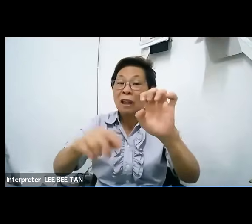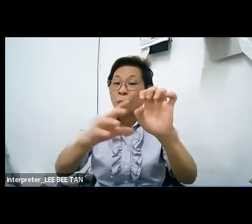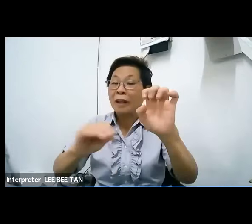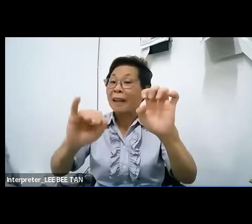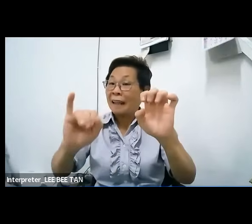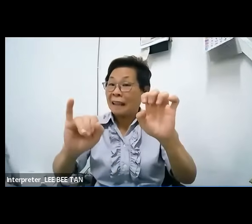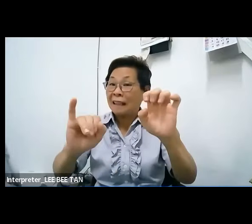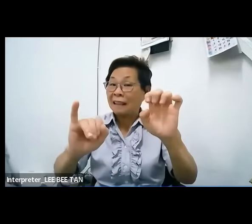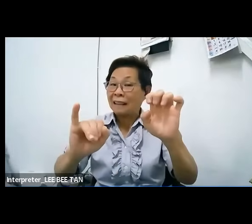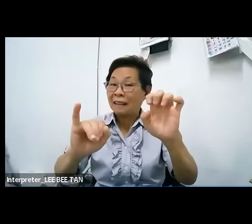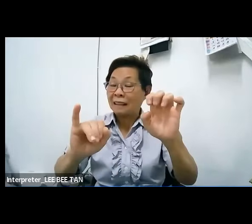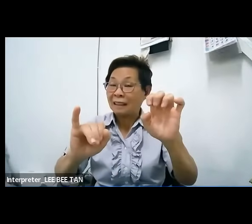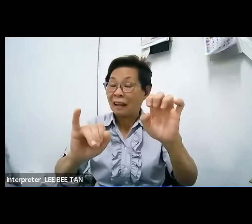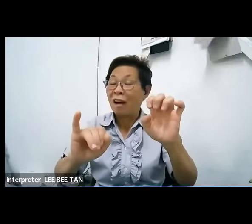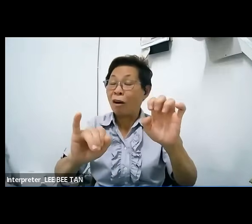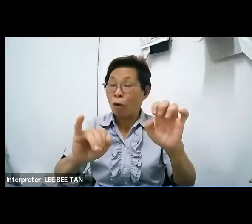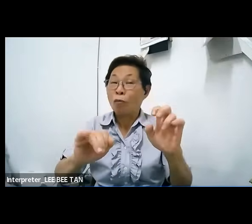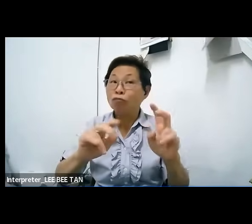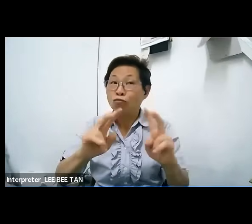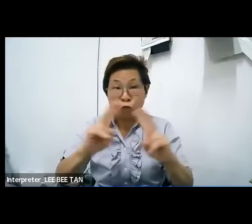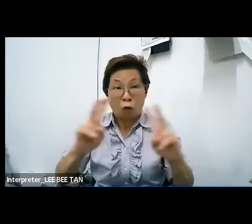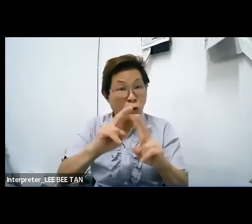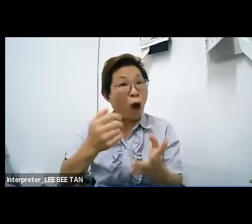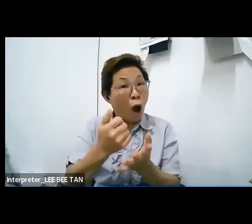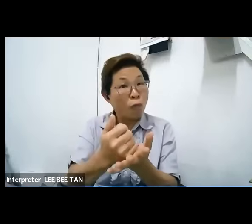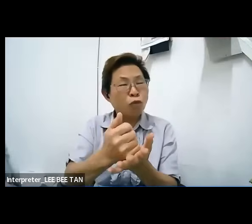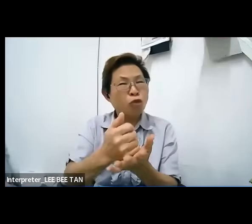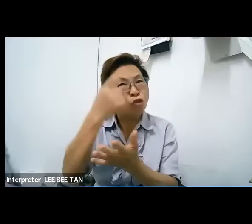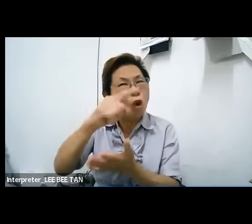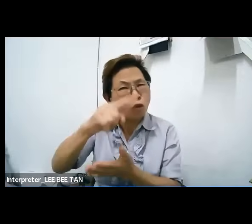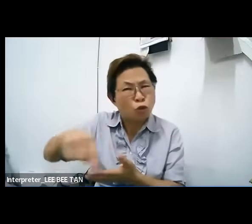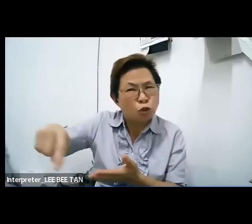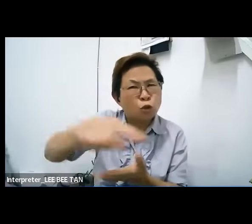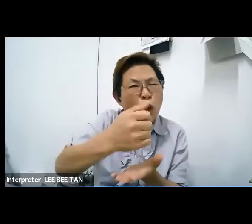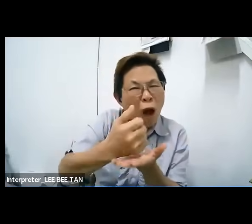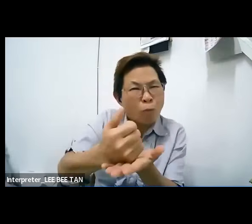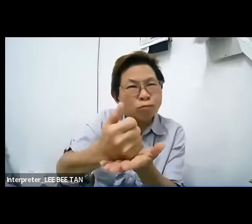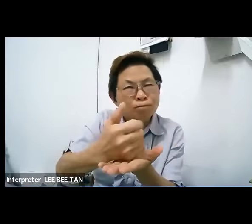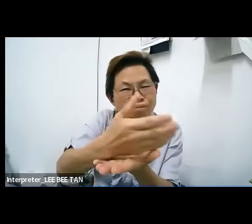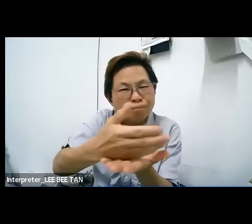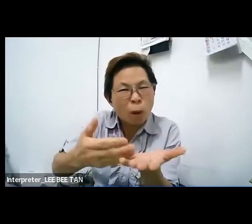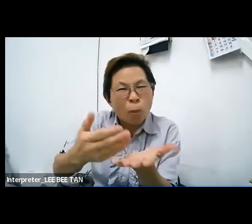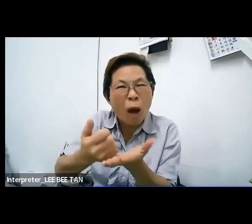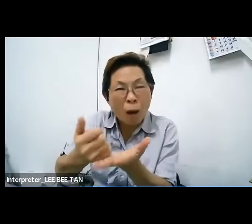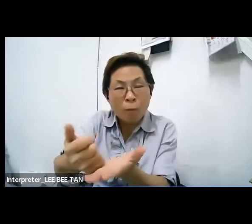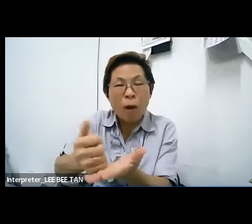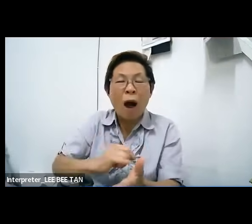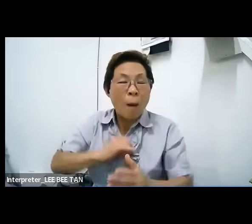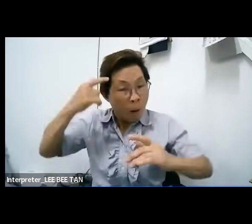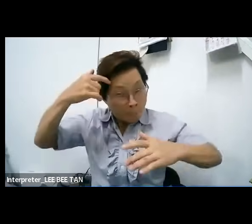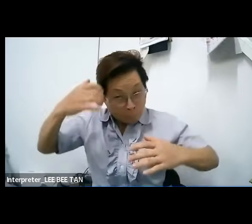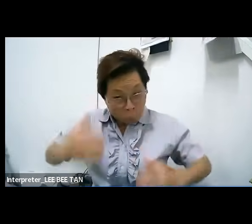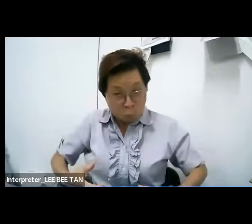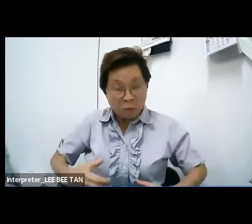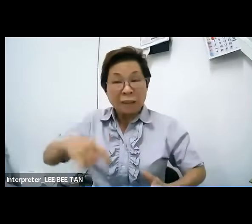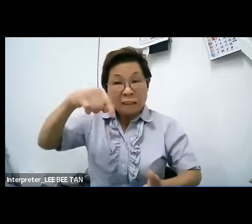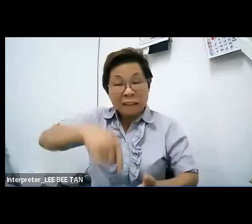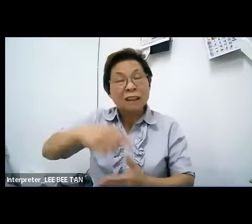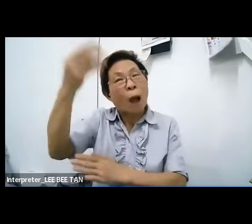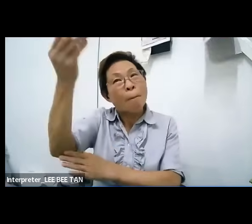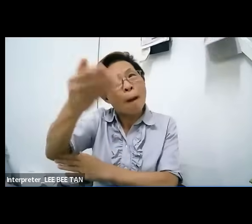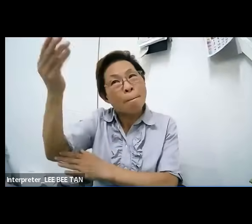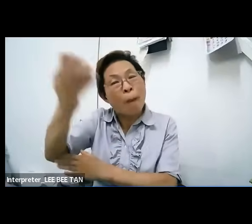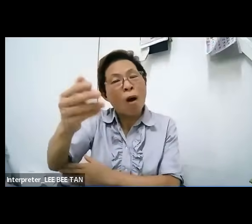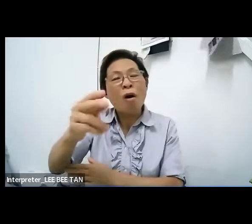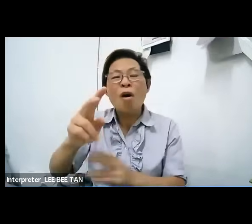for some of you. And I'm confident that this session will be